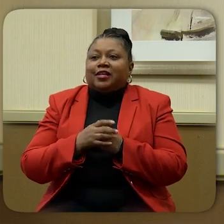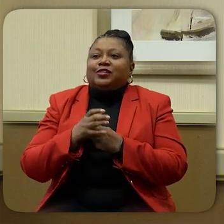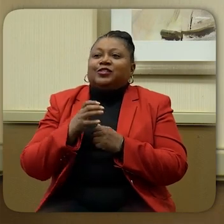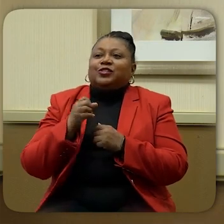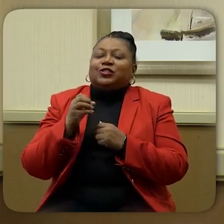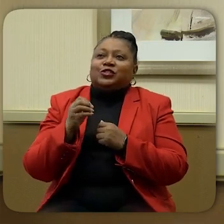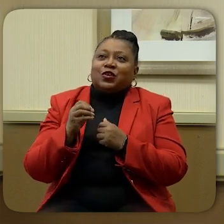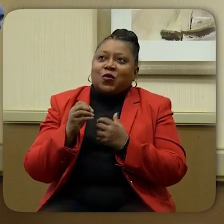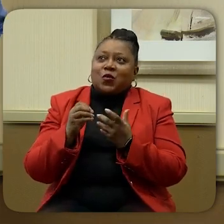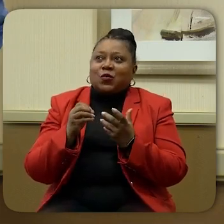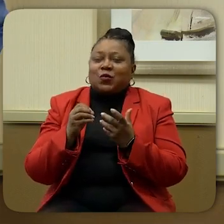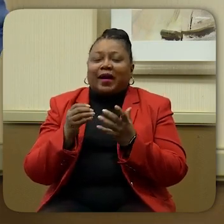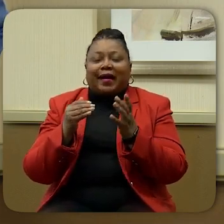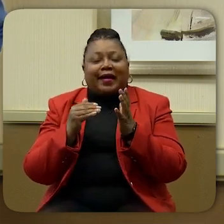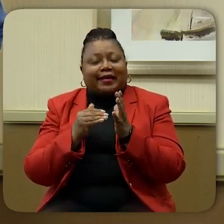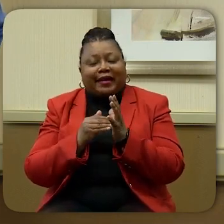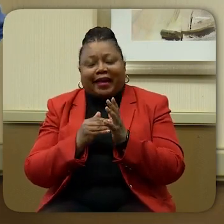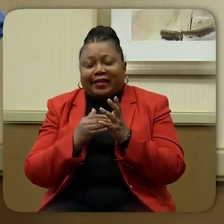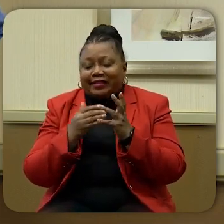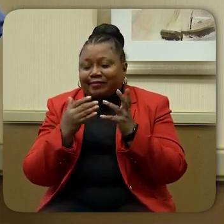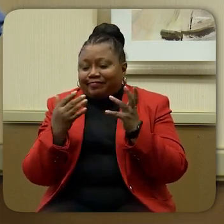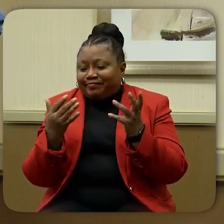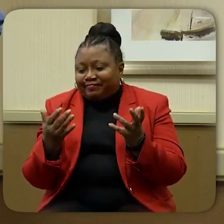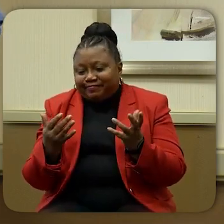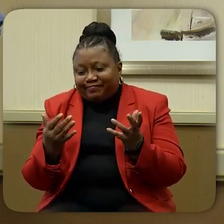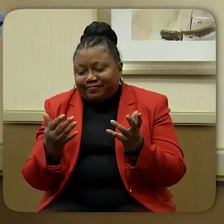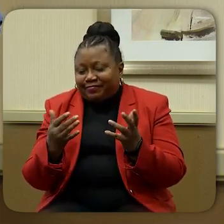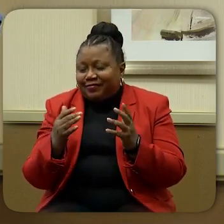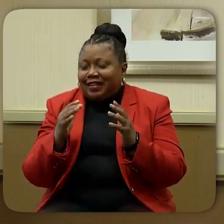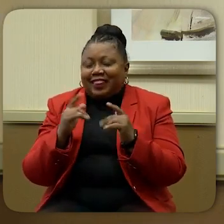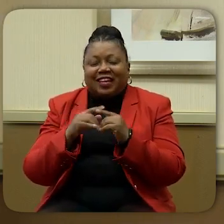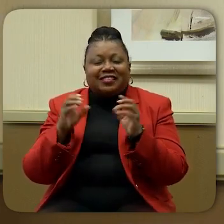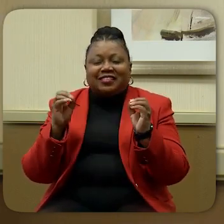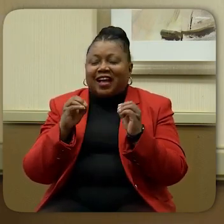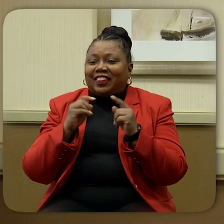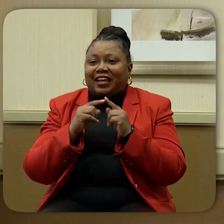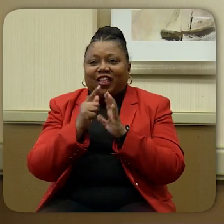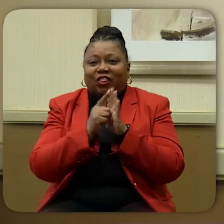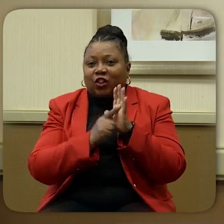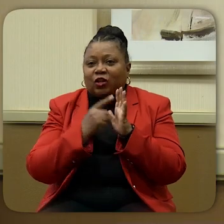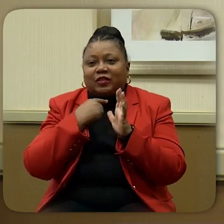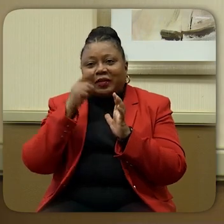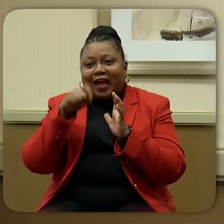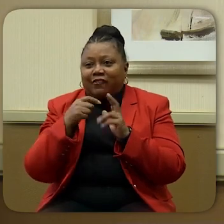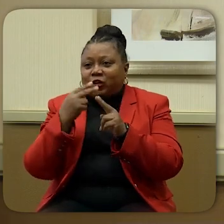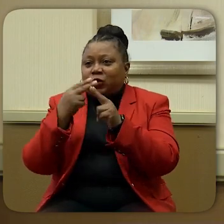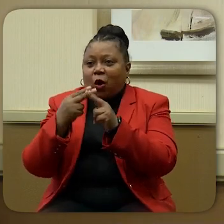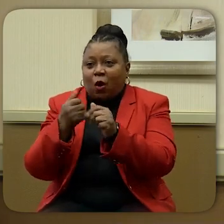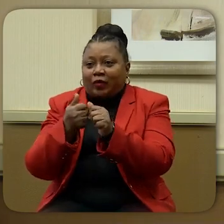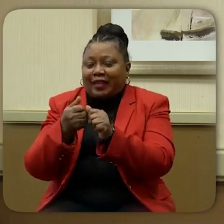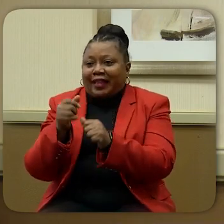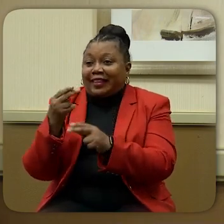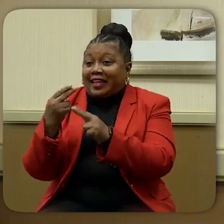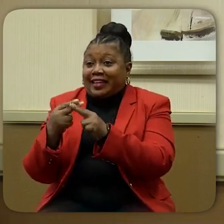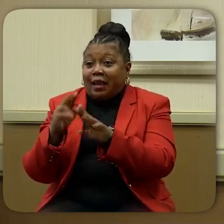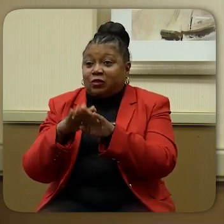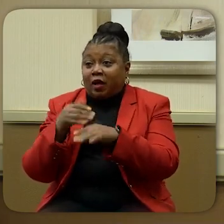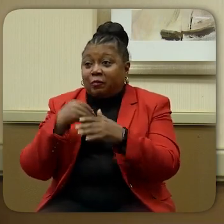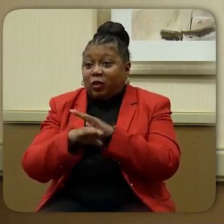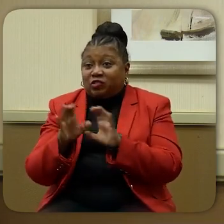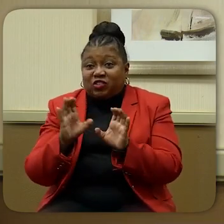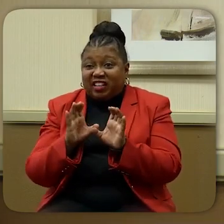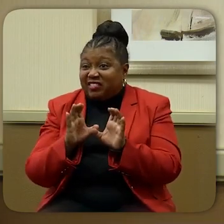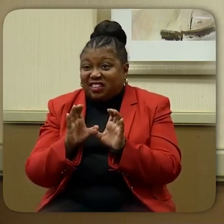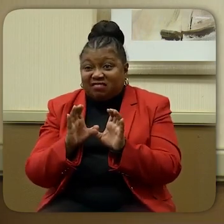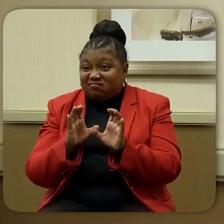And so, again, there's nothing in the law that says we have to call the kid the name that's on their birth